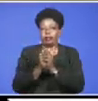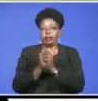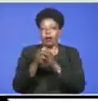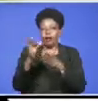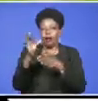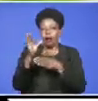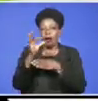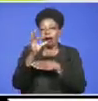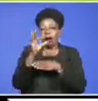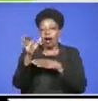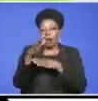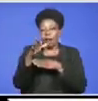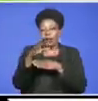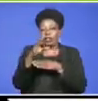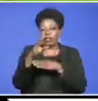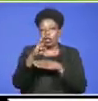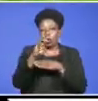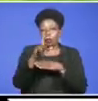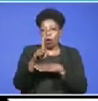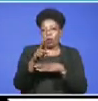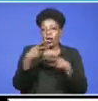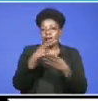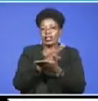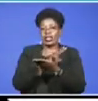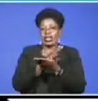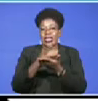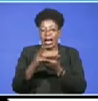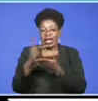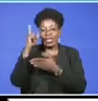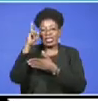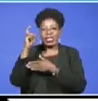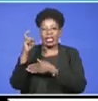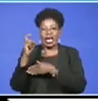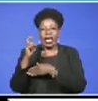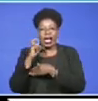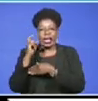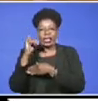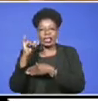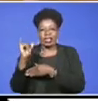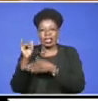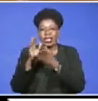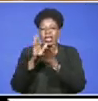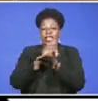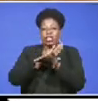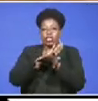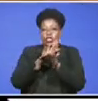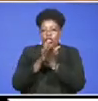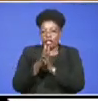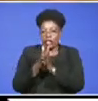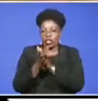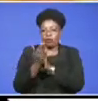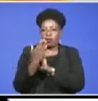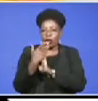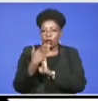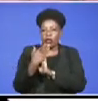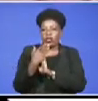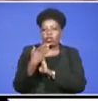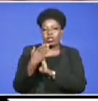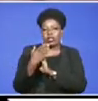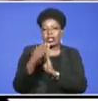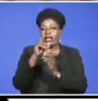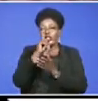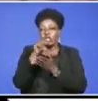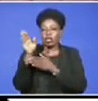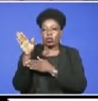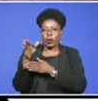ball. And we also have some nice, sexy, juicy cheeseburgers. Uh-huh. And some chicken wings. On